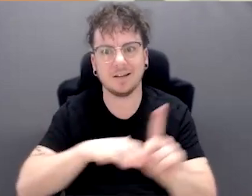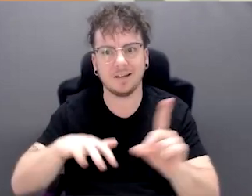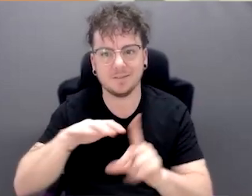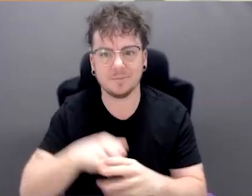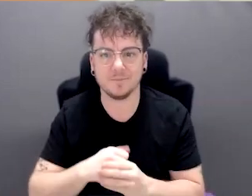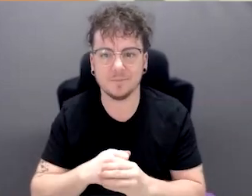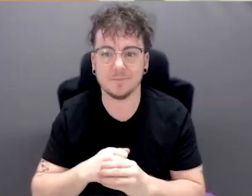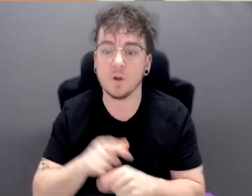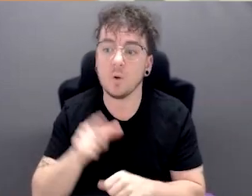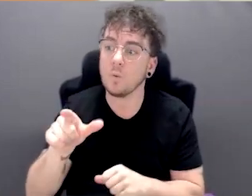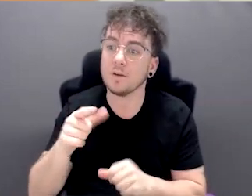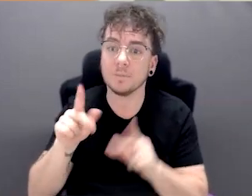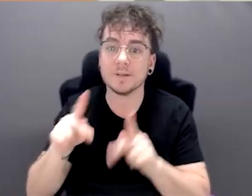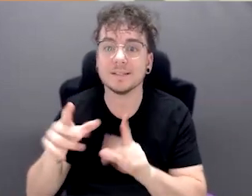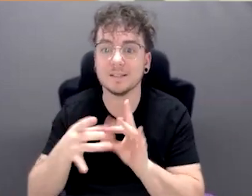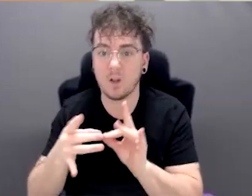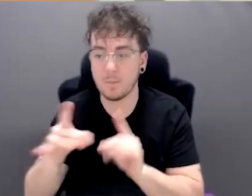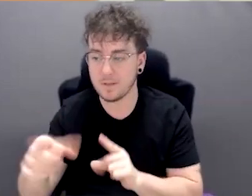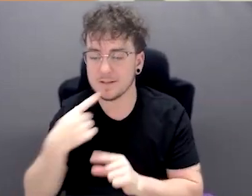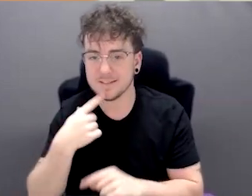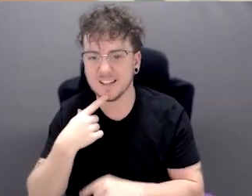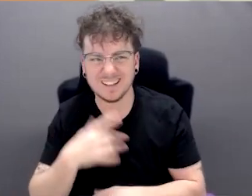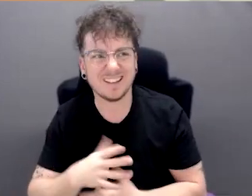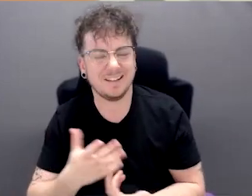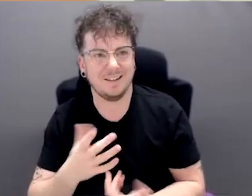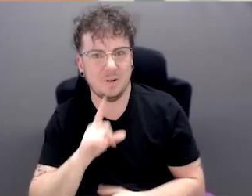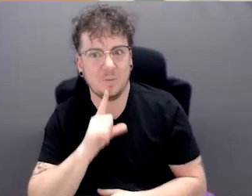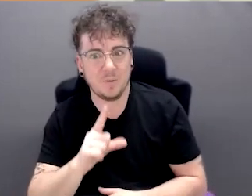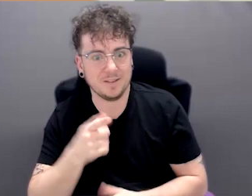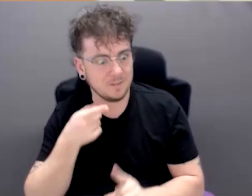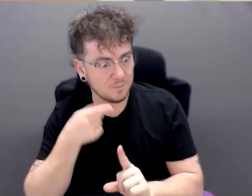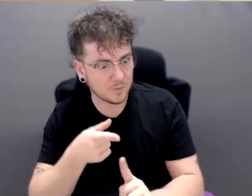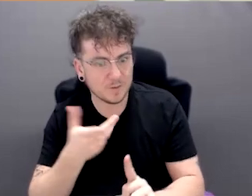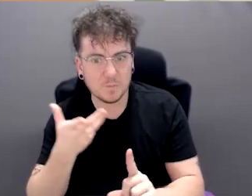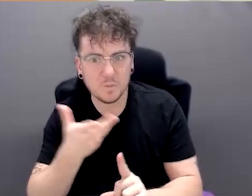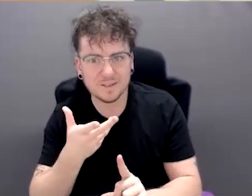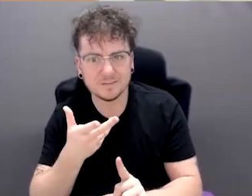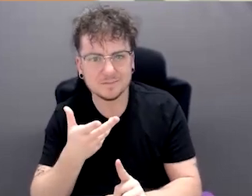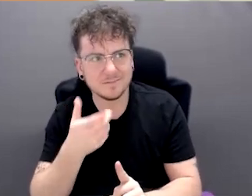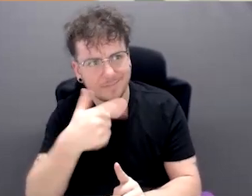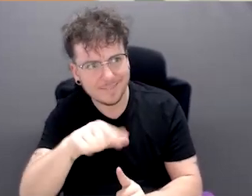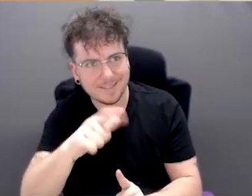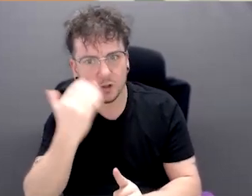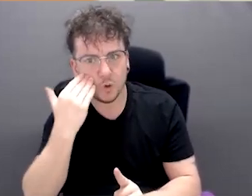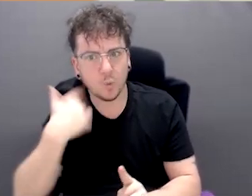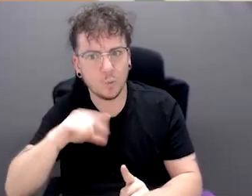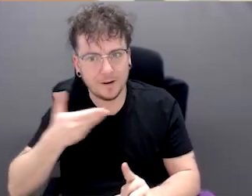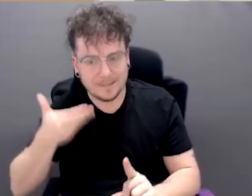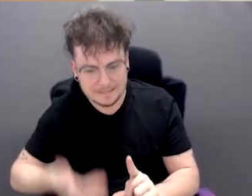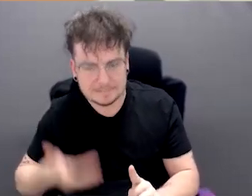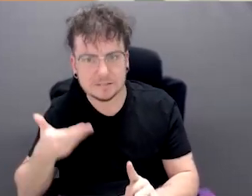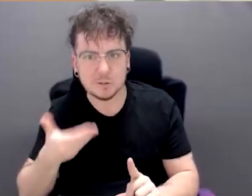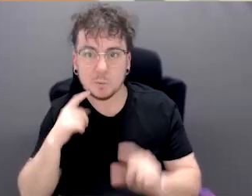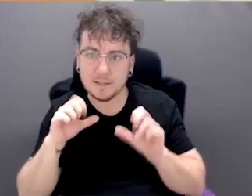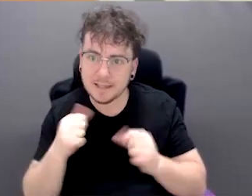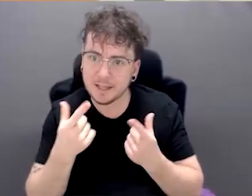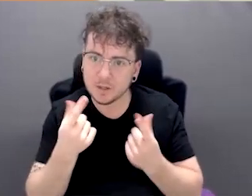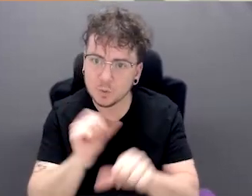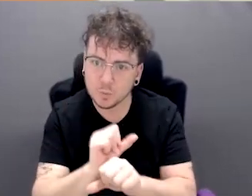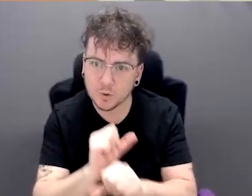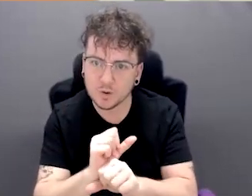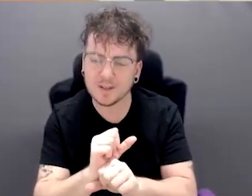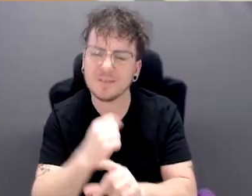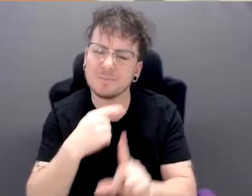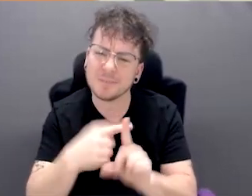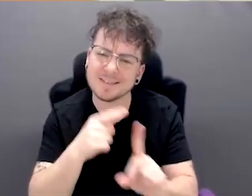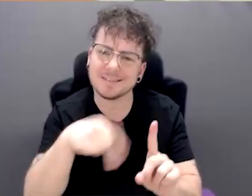One participant shared, quote, "It boils down to realizing that we exist, that we can do the job, and to be patient,"